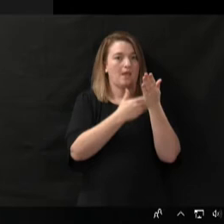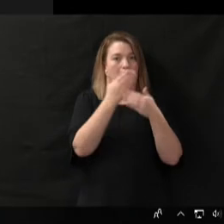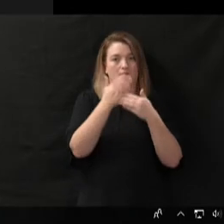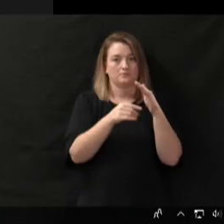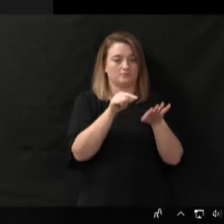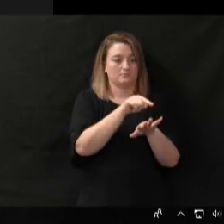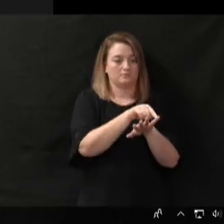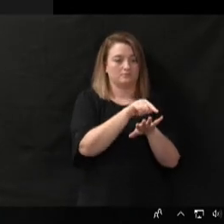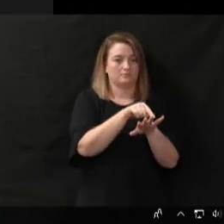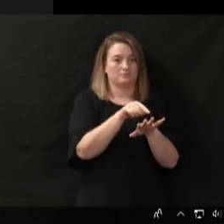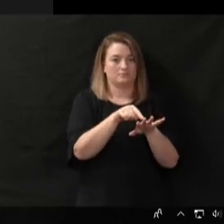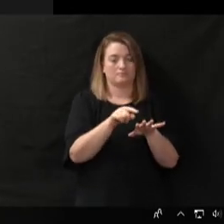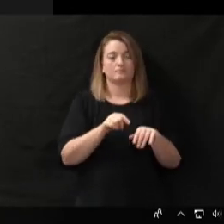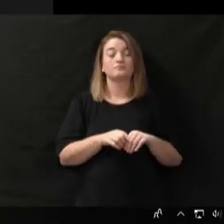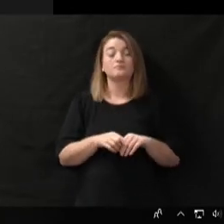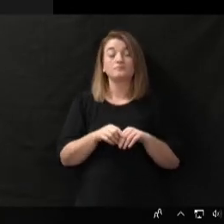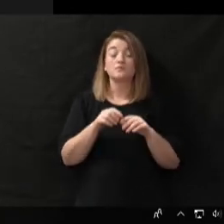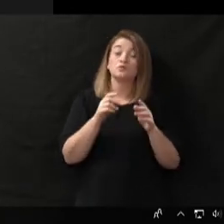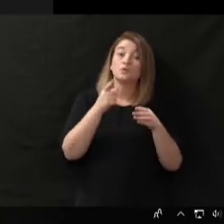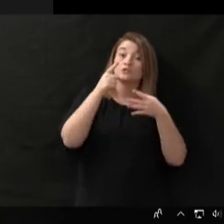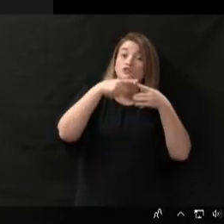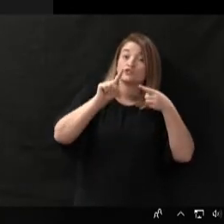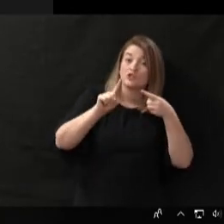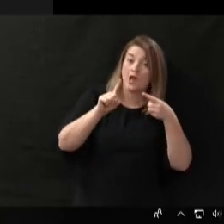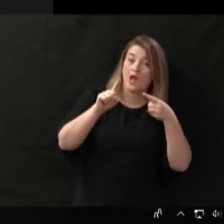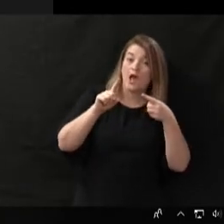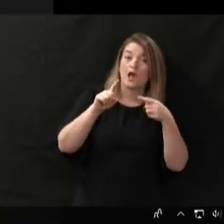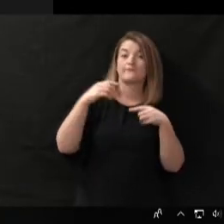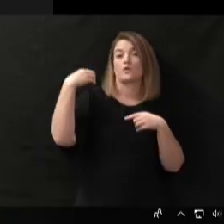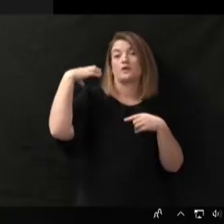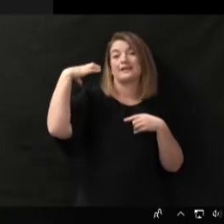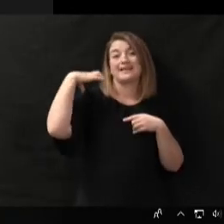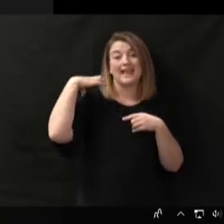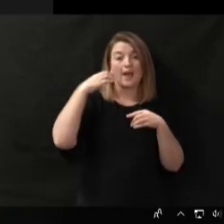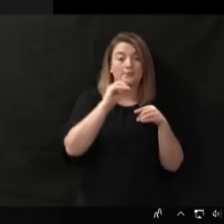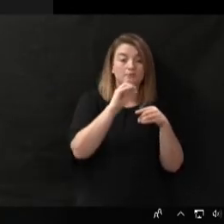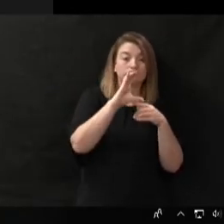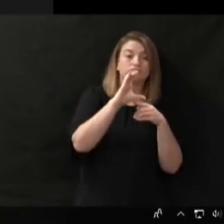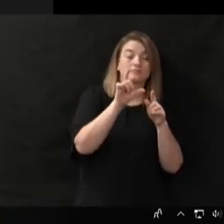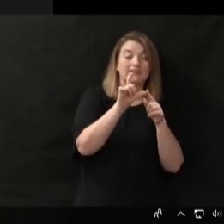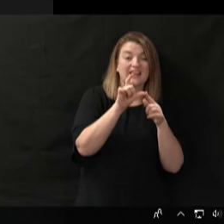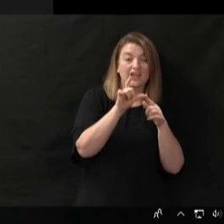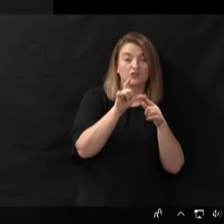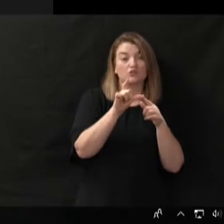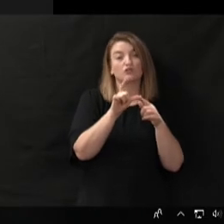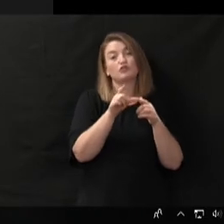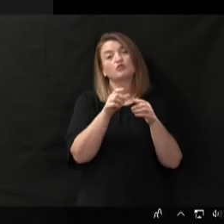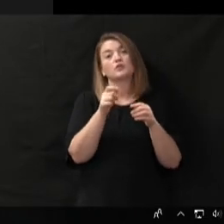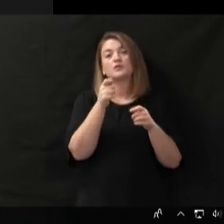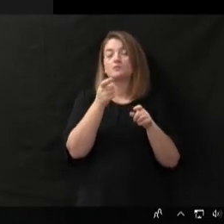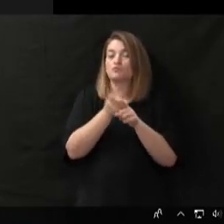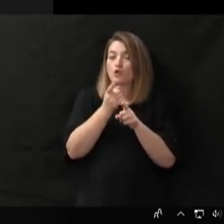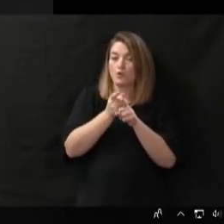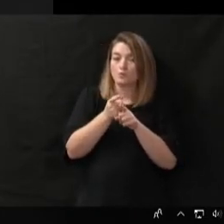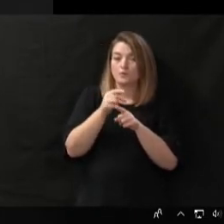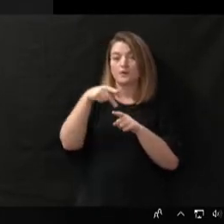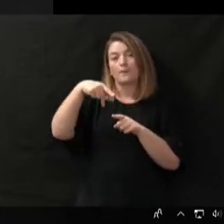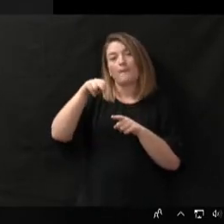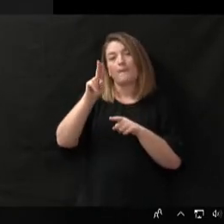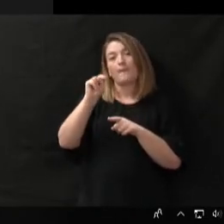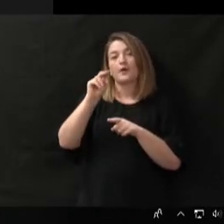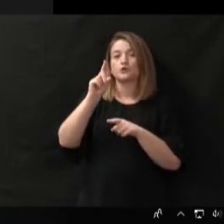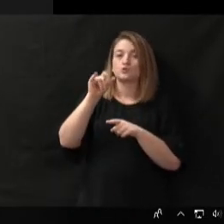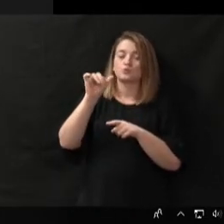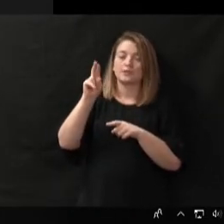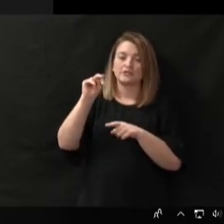checking for their capitalization, spelling, and proper end. And then they correct their sentence as needed. Okay,